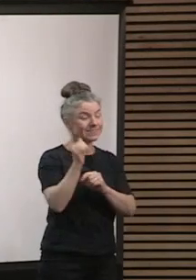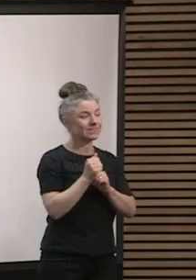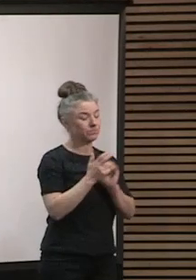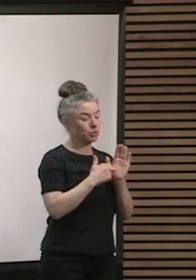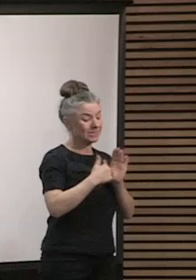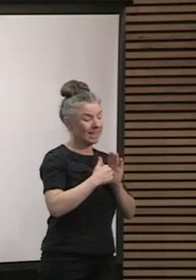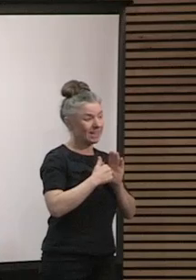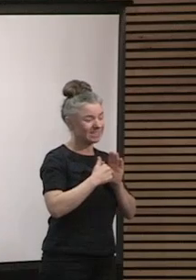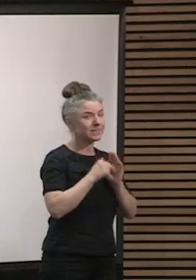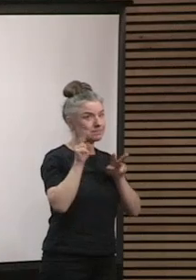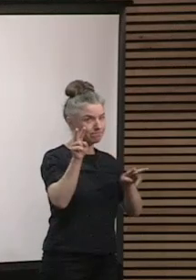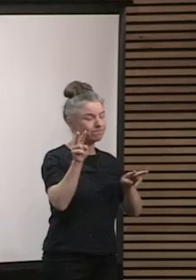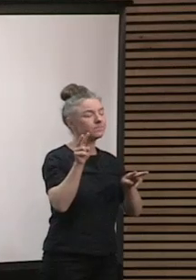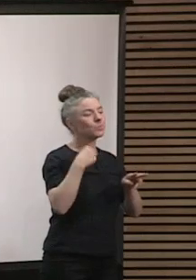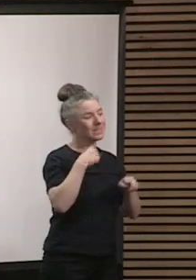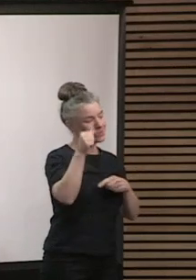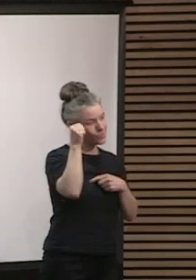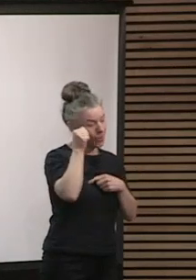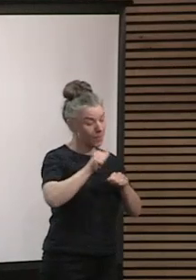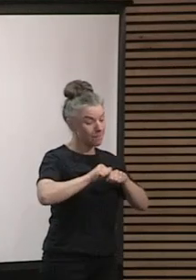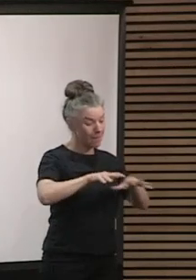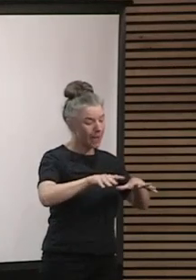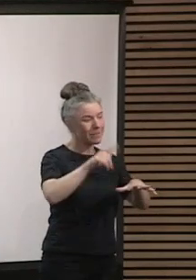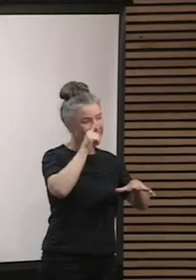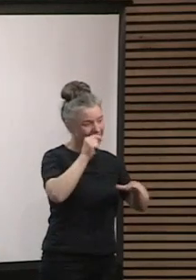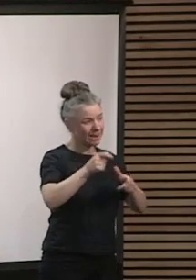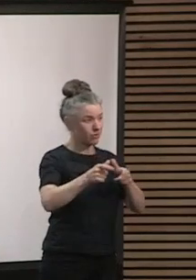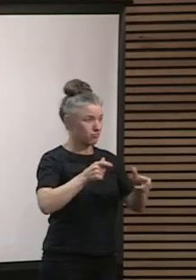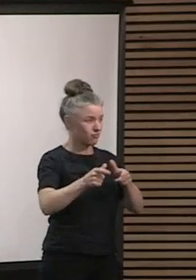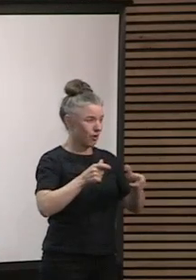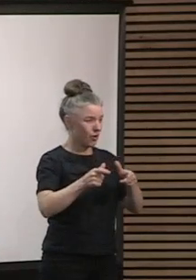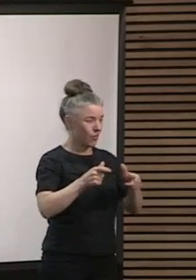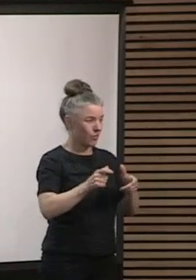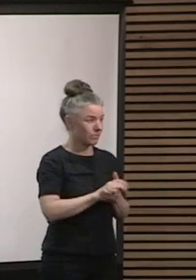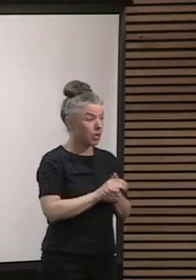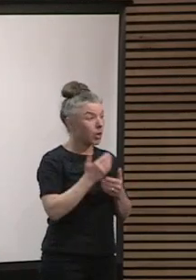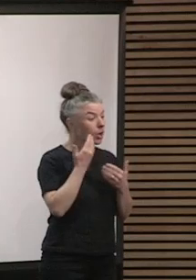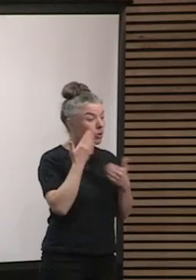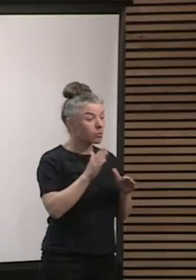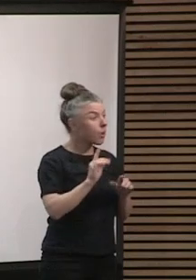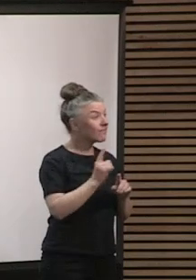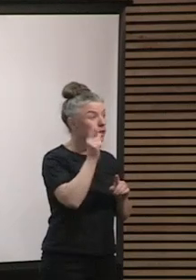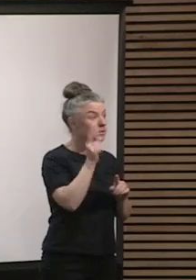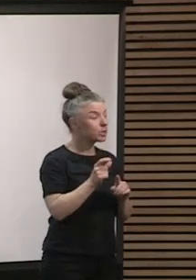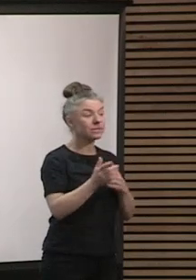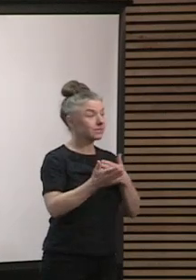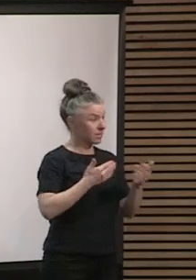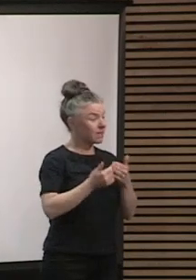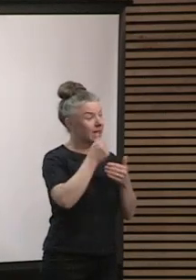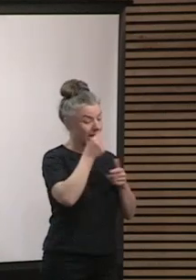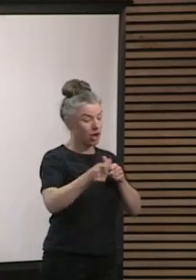is possible to contain a cluster or outbreak without ever being able to identify its